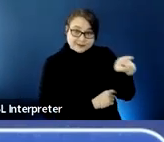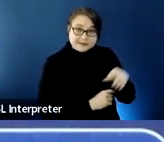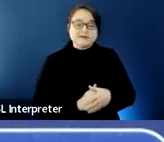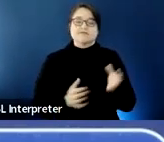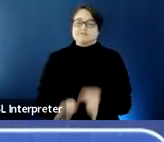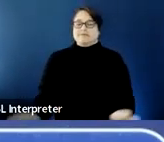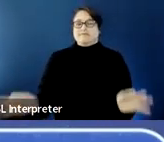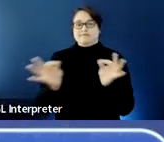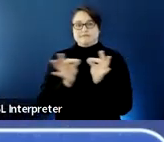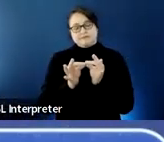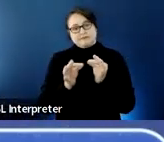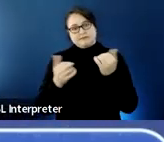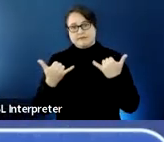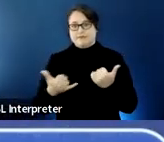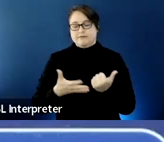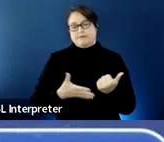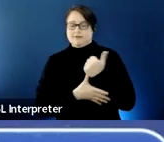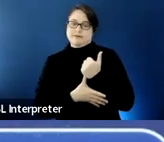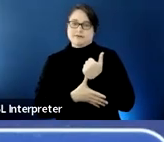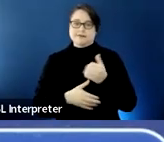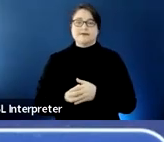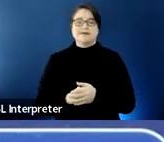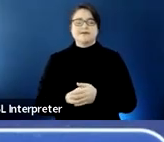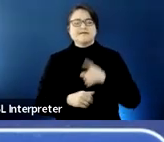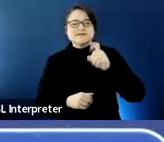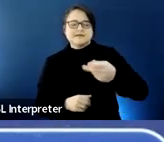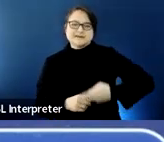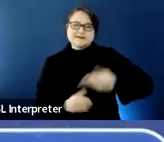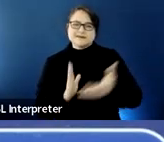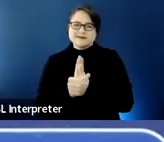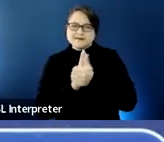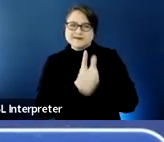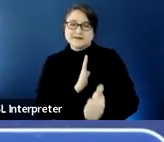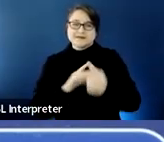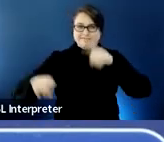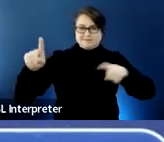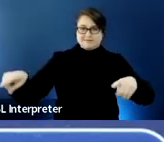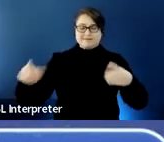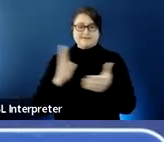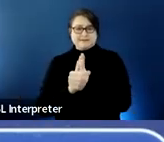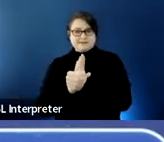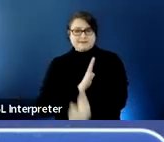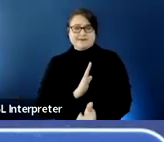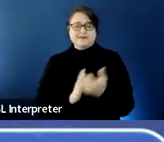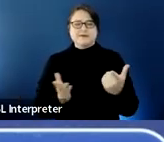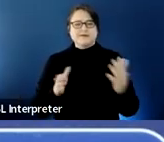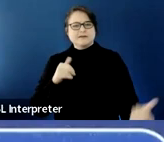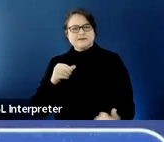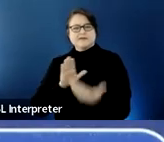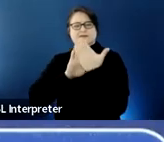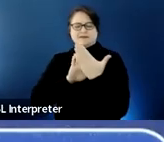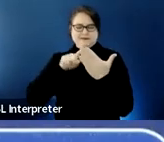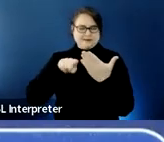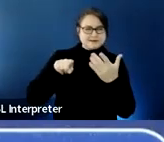needs highly skilled and diverse talent that reflects the communities in which it serves to meet the most critical public health challenges of the